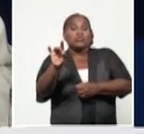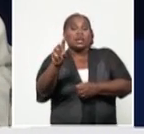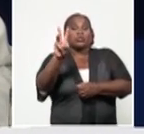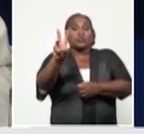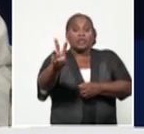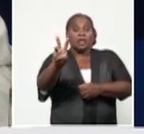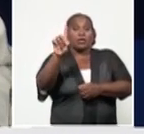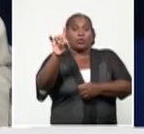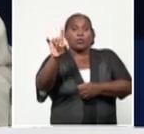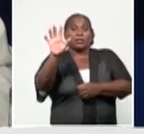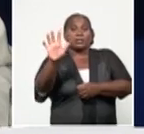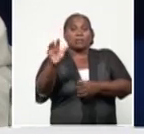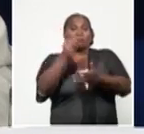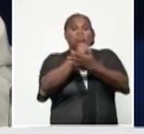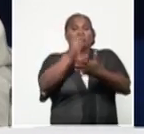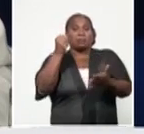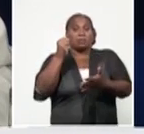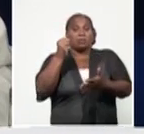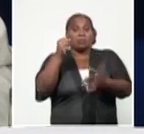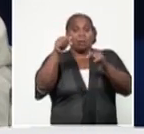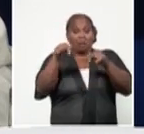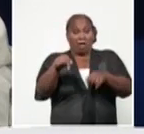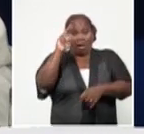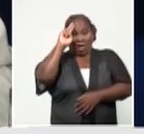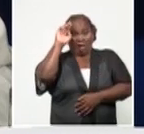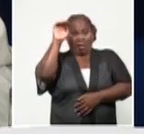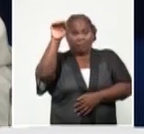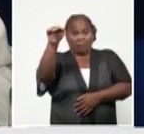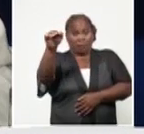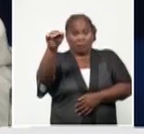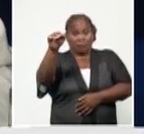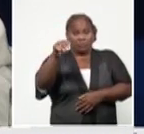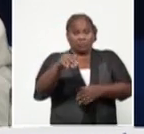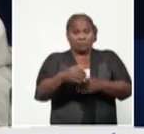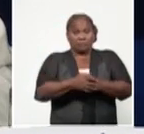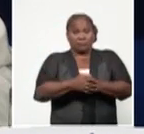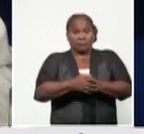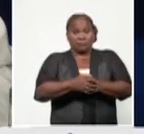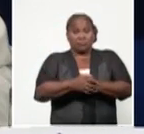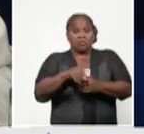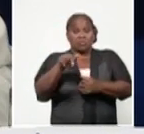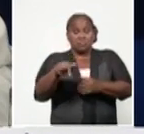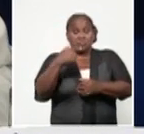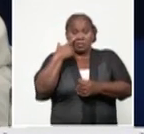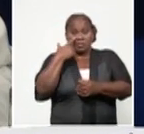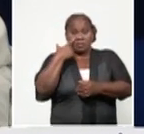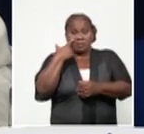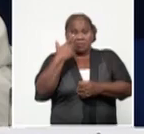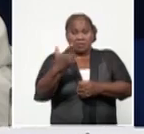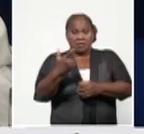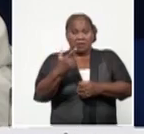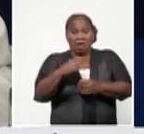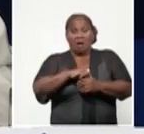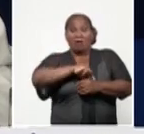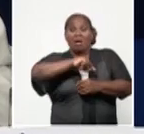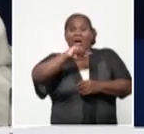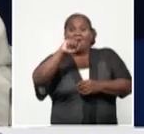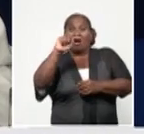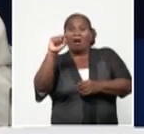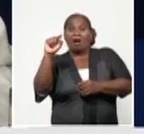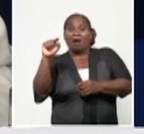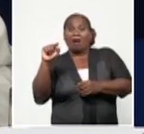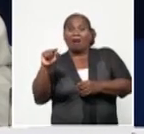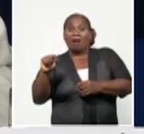773 people are hospitalized in Cuba. 22 are under observation. There are 395